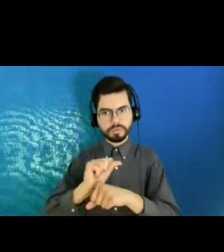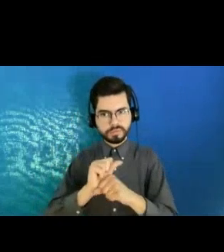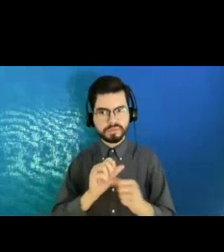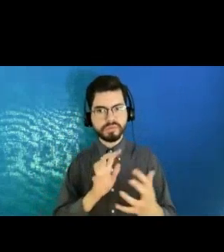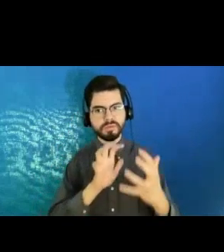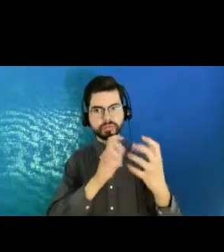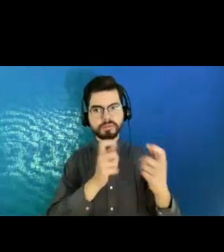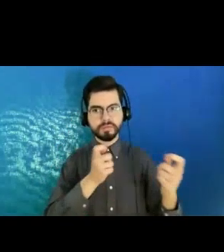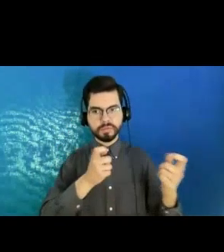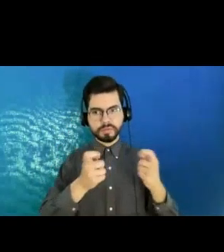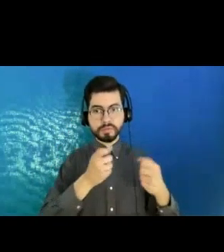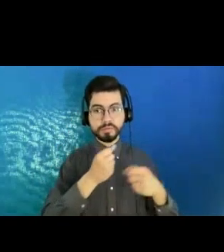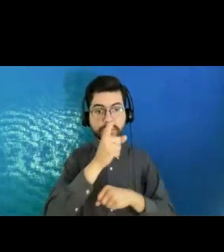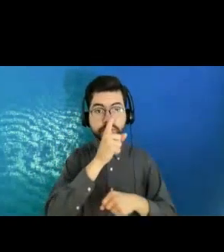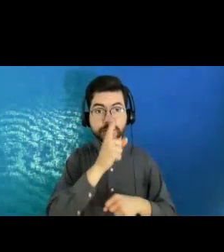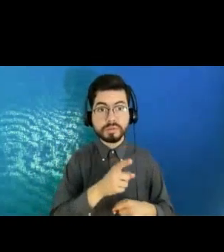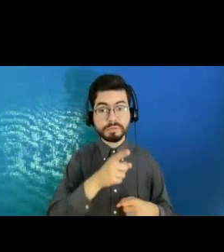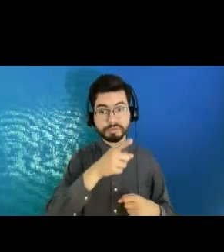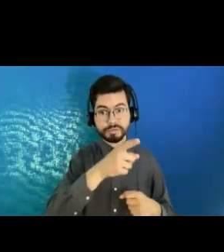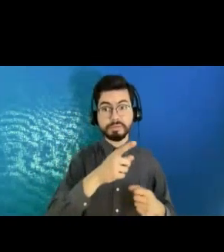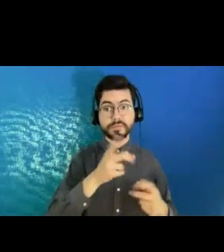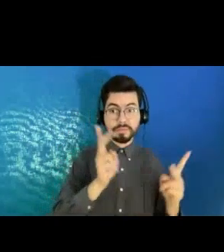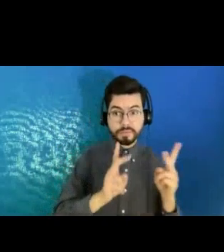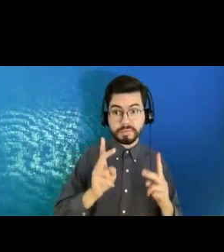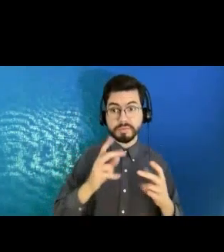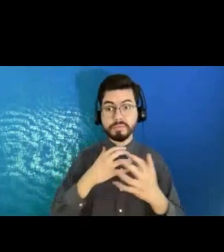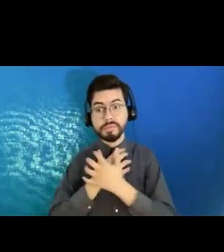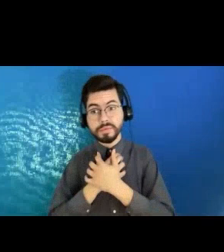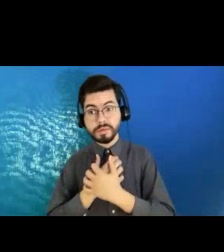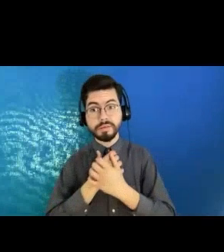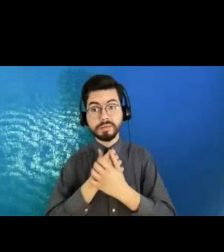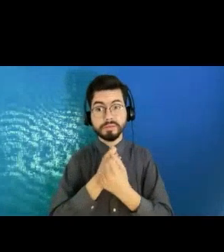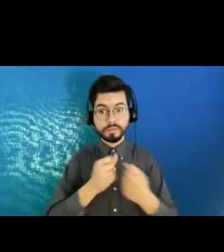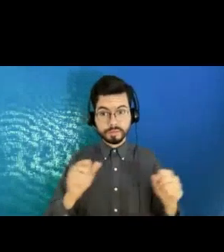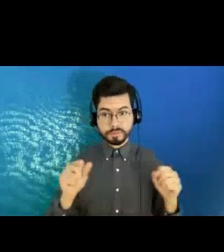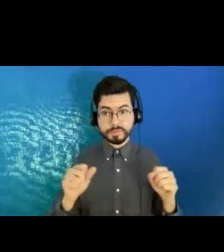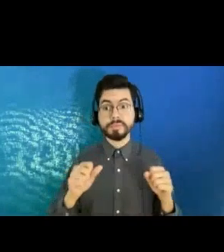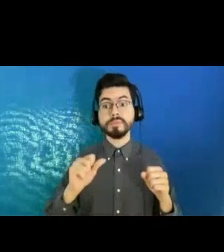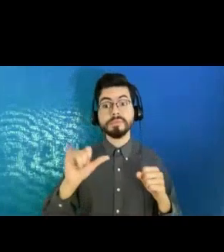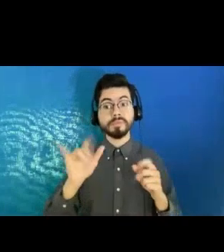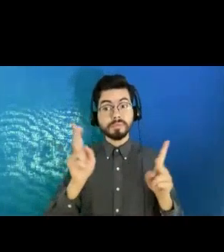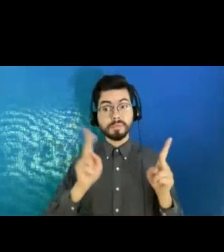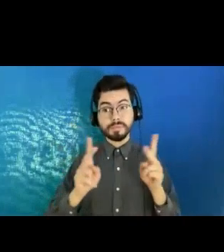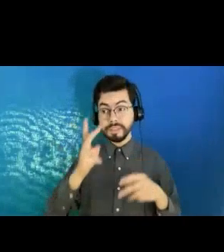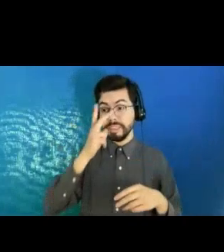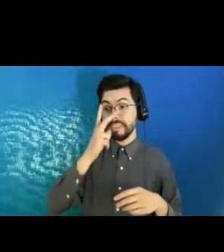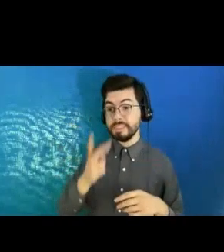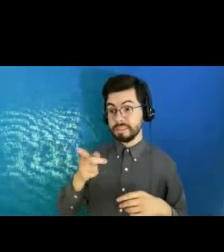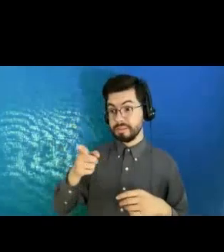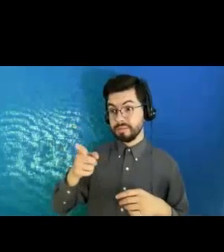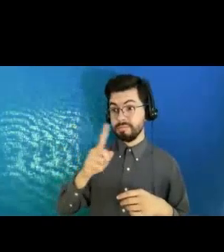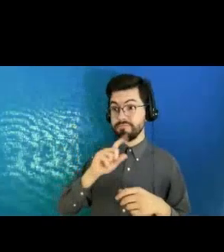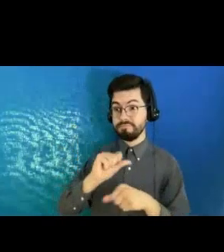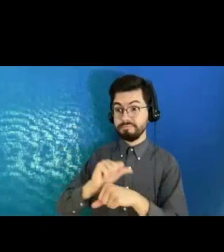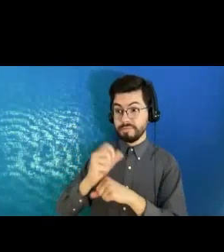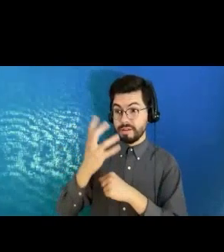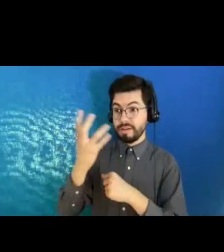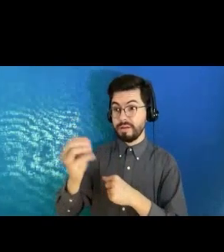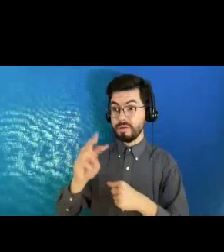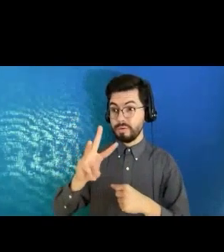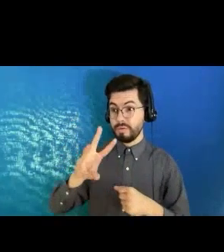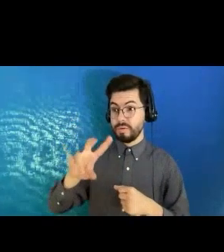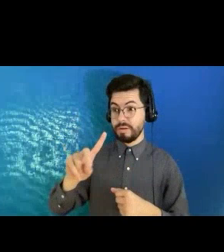visitor safety, and visitor experience. As I mentioned, people's opportunity to see a wild bear is, it's a bucket list thing. That's why they come to the park. And so we want to